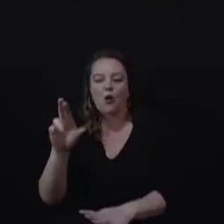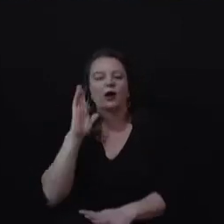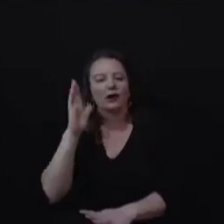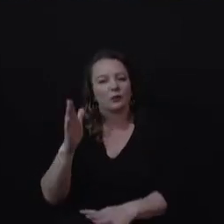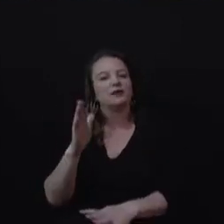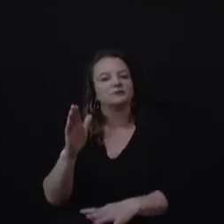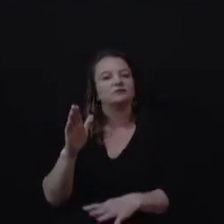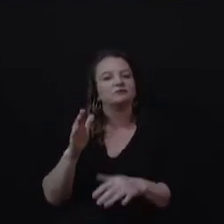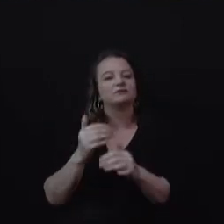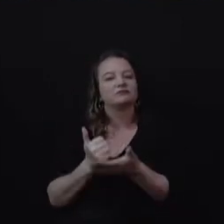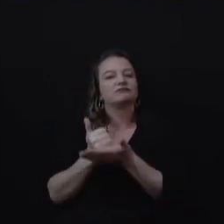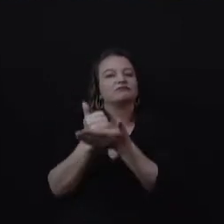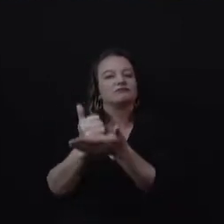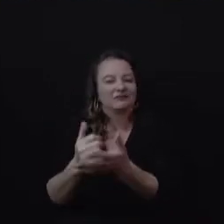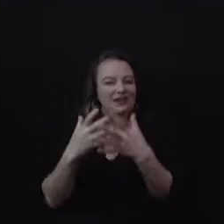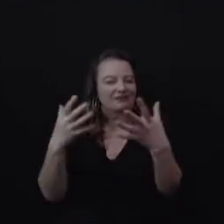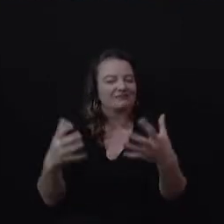far.